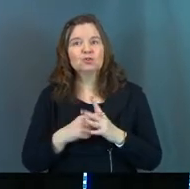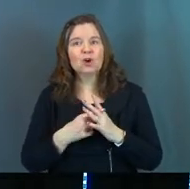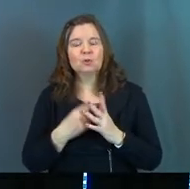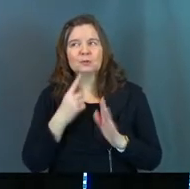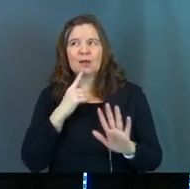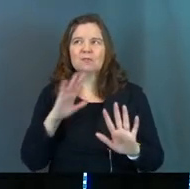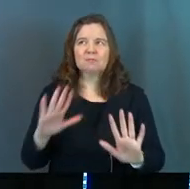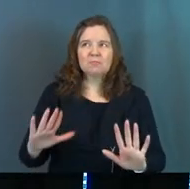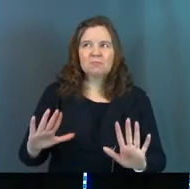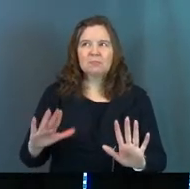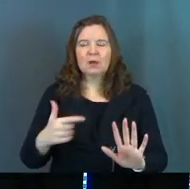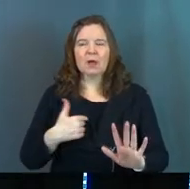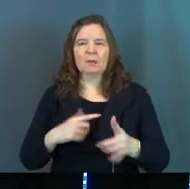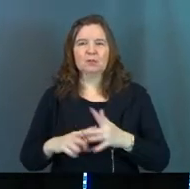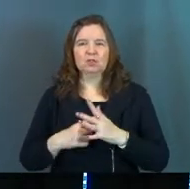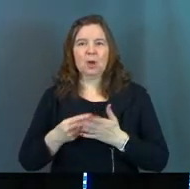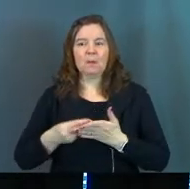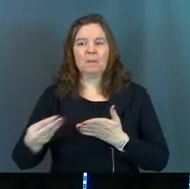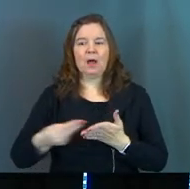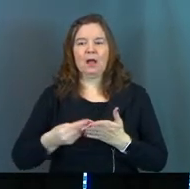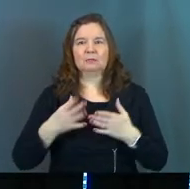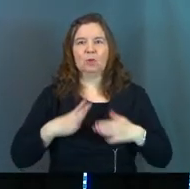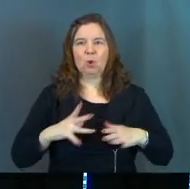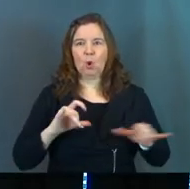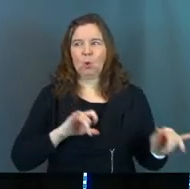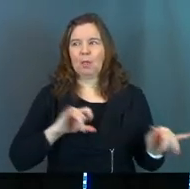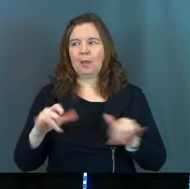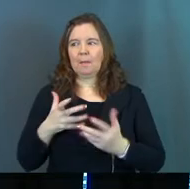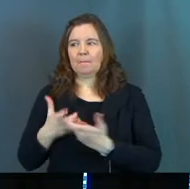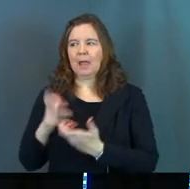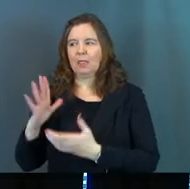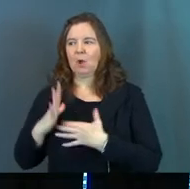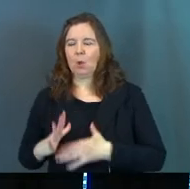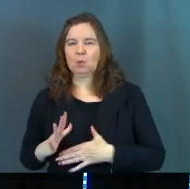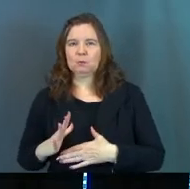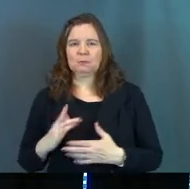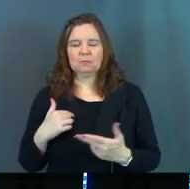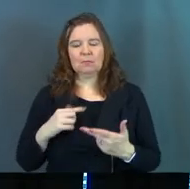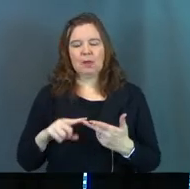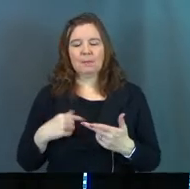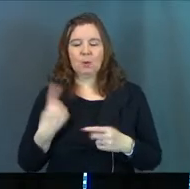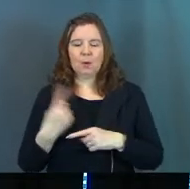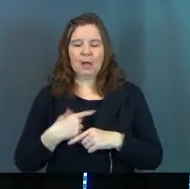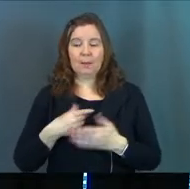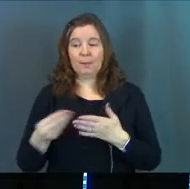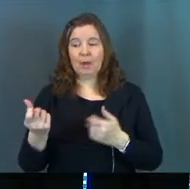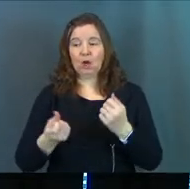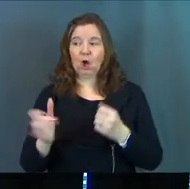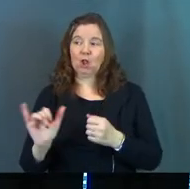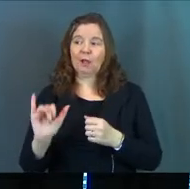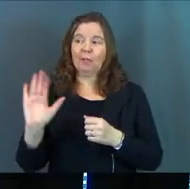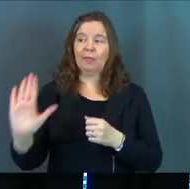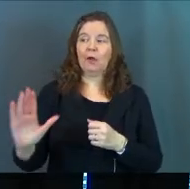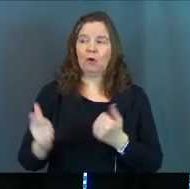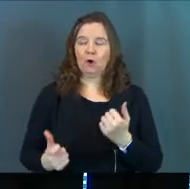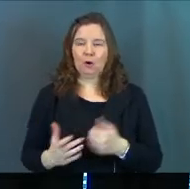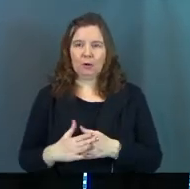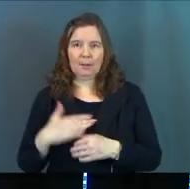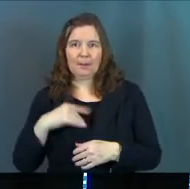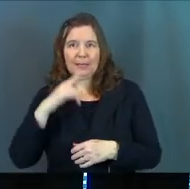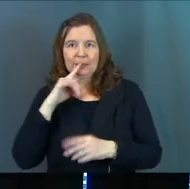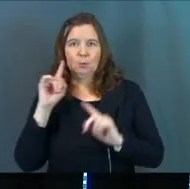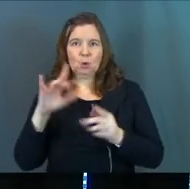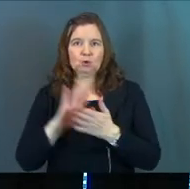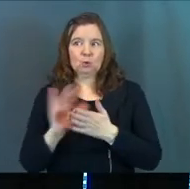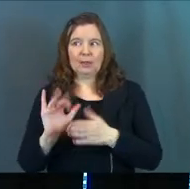start to say, well, I'm going to start buying some clothes that look like their clothes. And maybe one day I'm going to buy a car that looks kind of like their cars. My kids